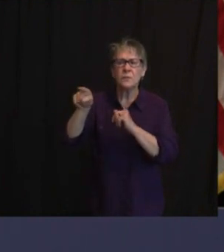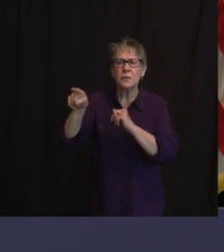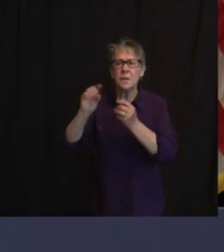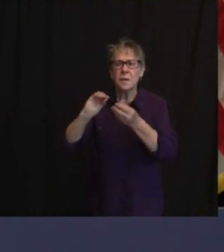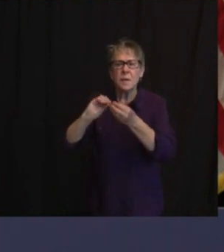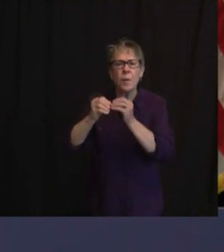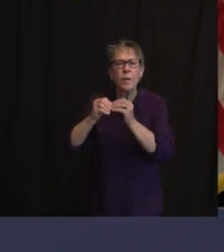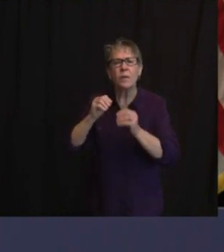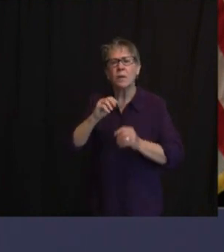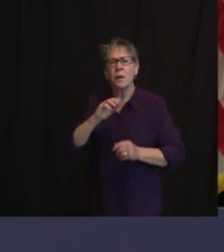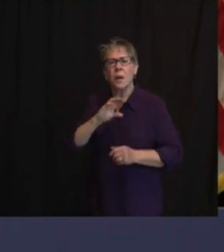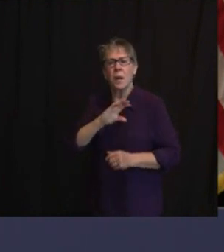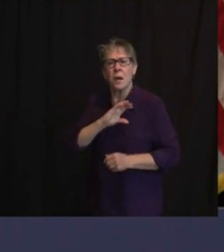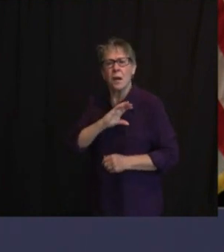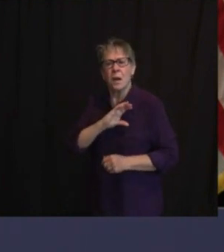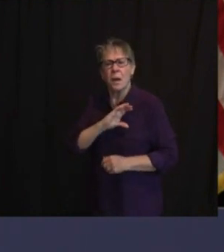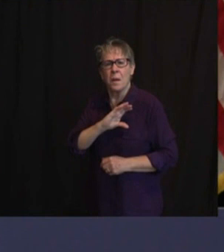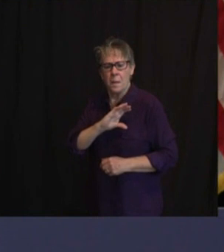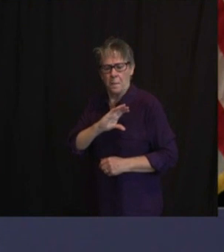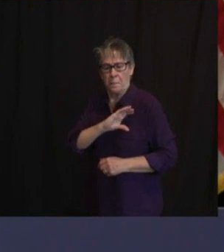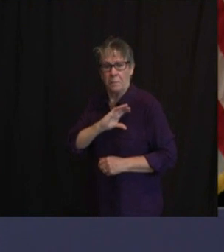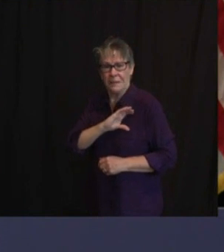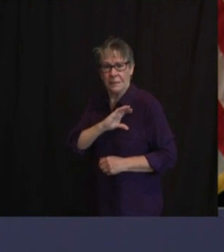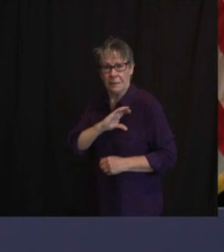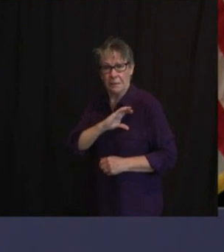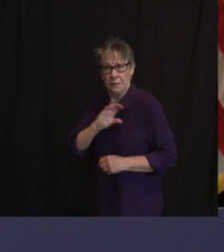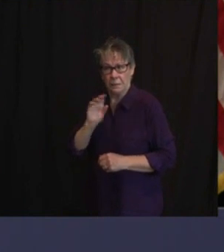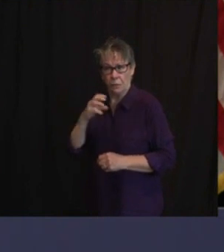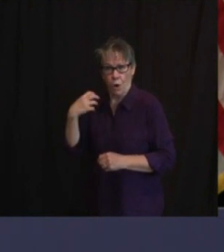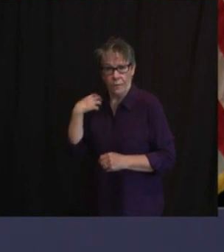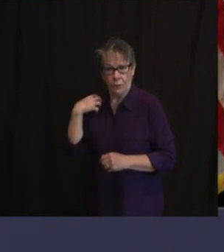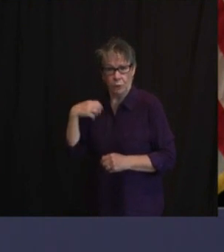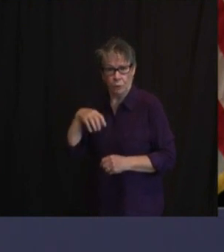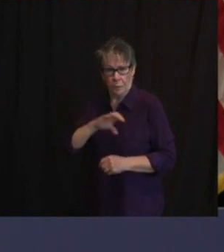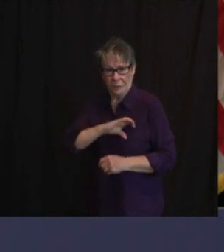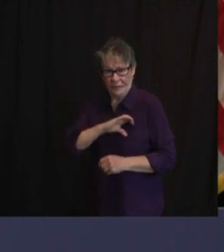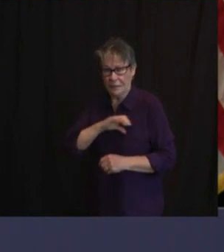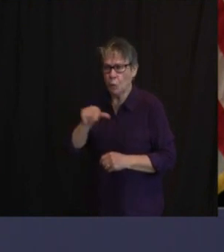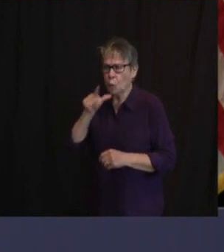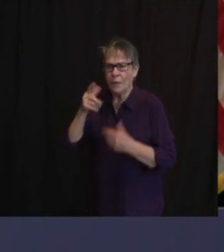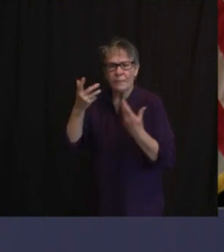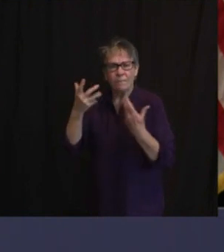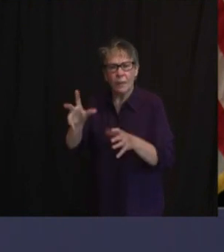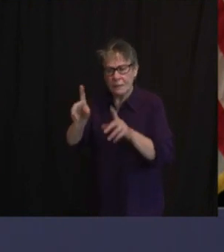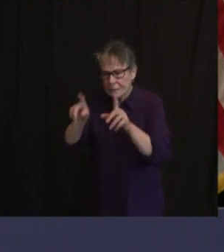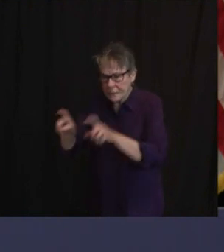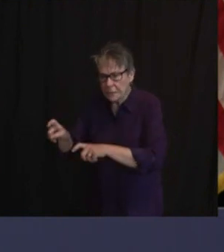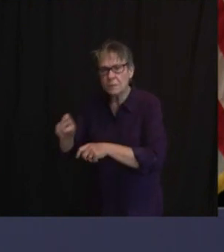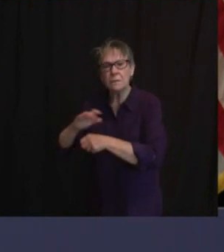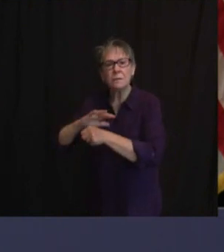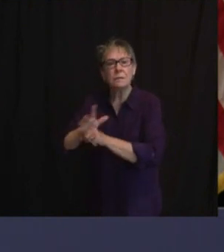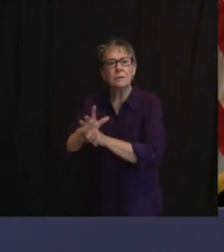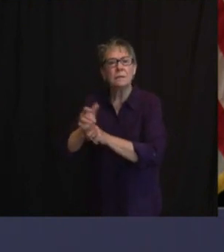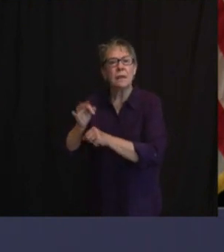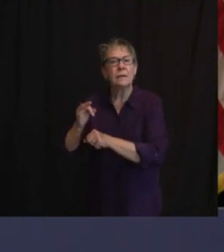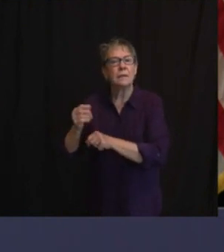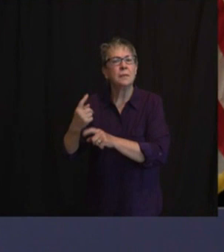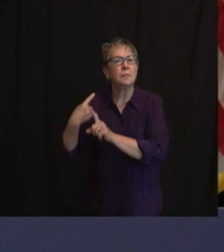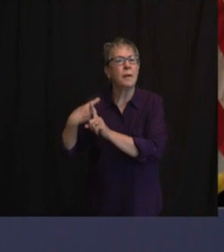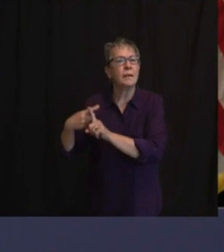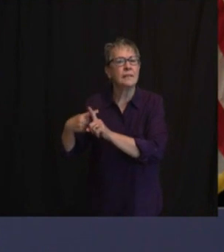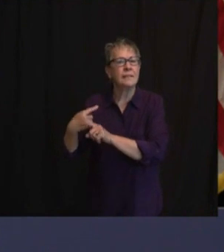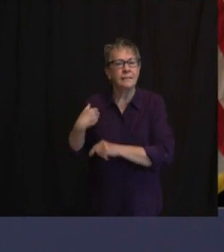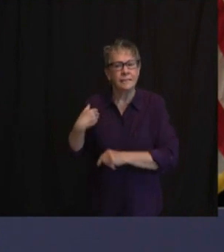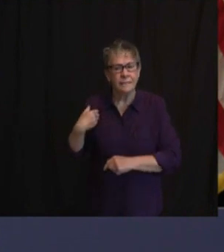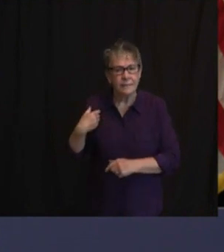tested positive for COVID-19 and the numbers of those quarantined? And secondly, for you, Governor, what is the progress on